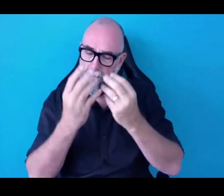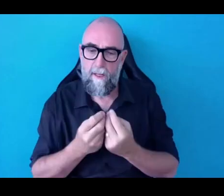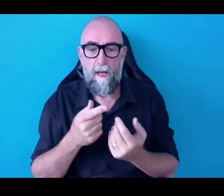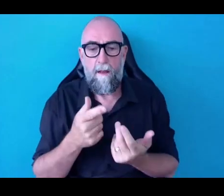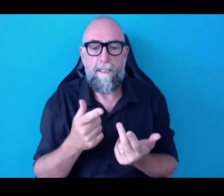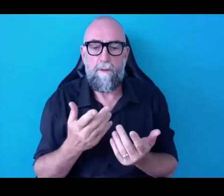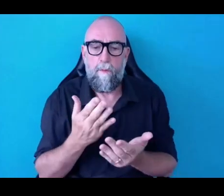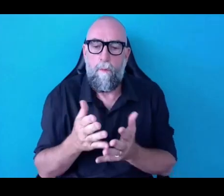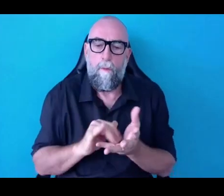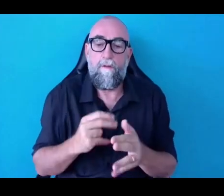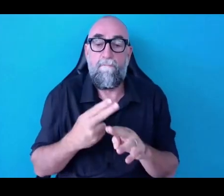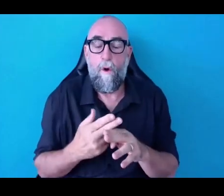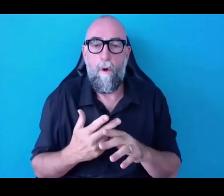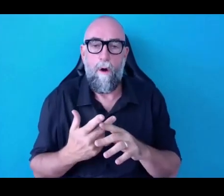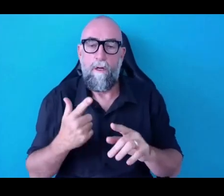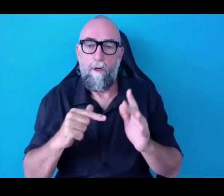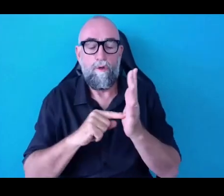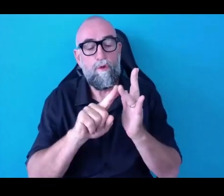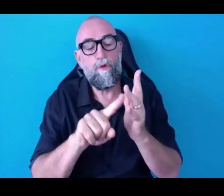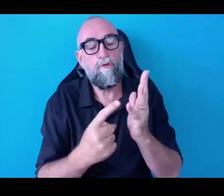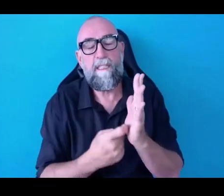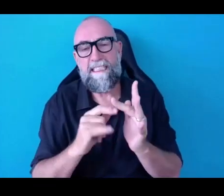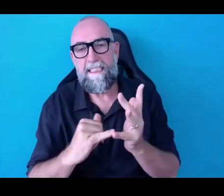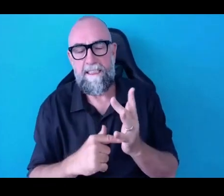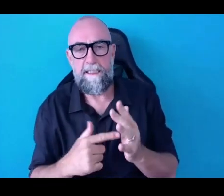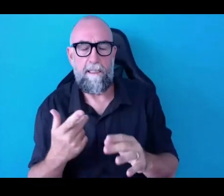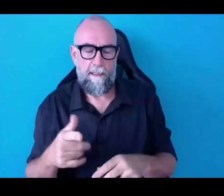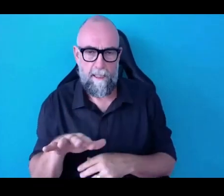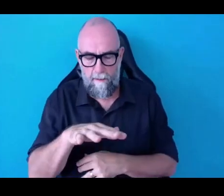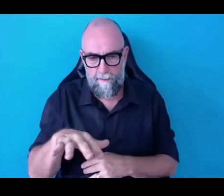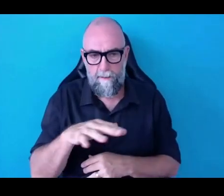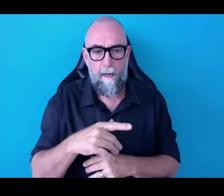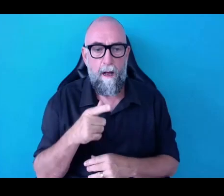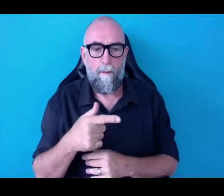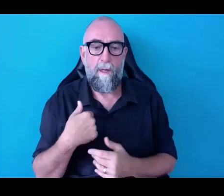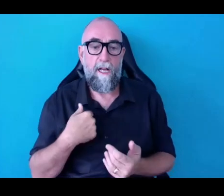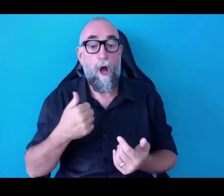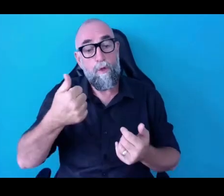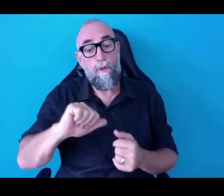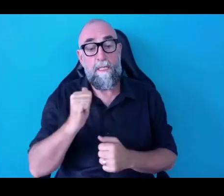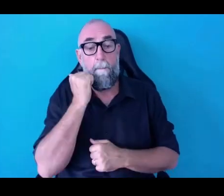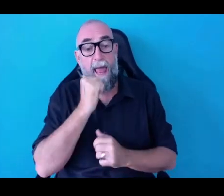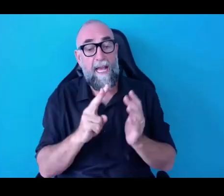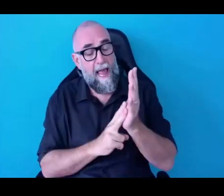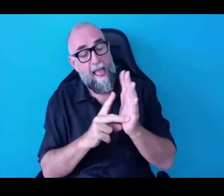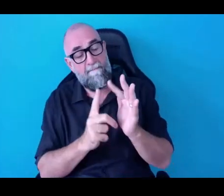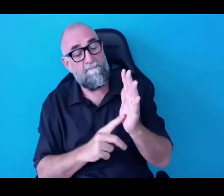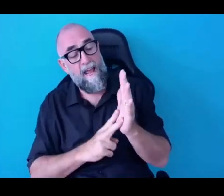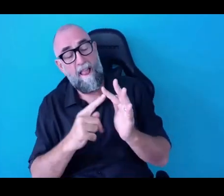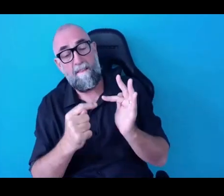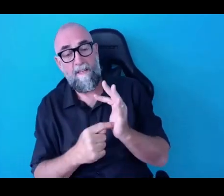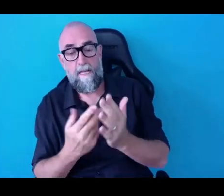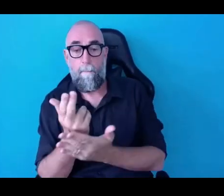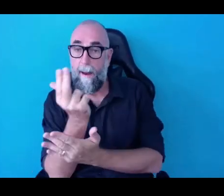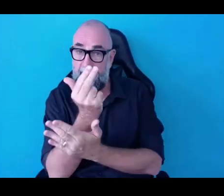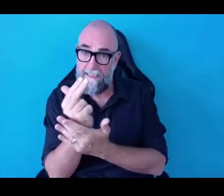fabric hue and the oil paints was their kind of attractive appeal. I used velvet paintings as I feel they emphasise the